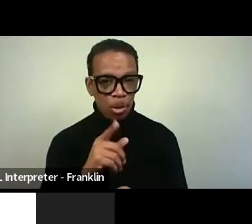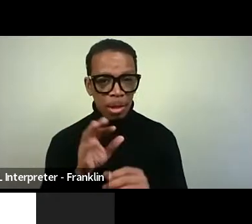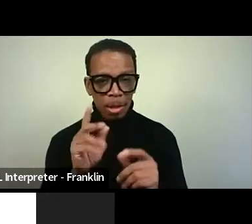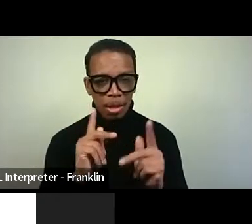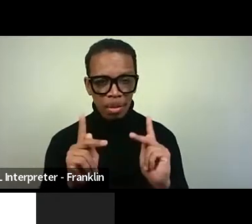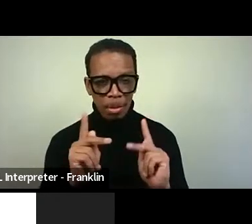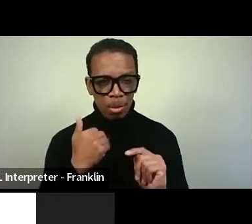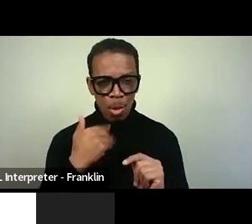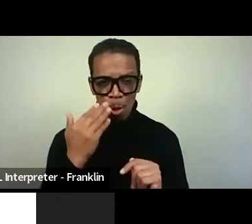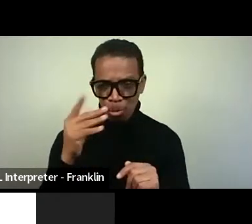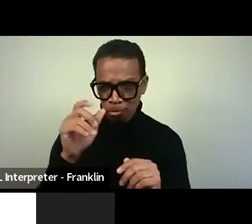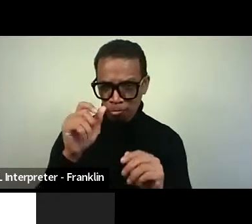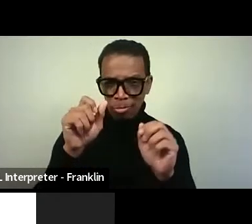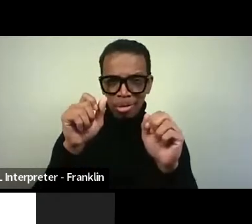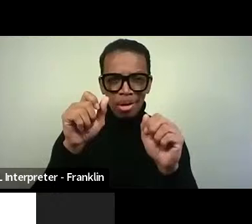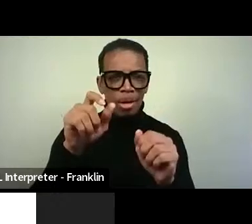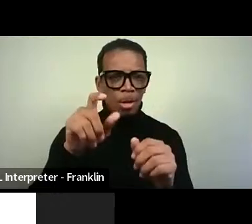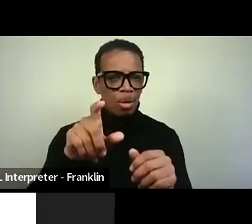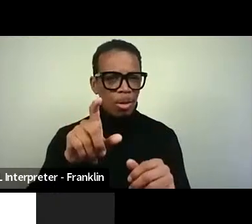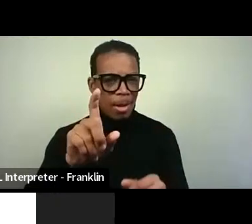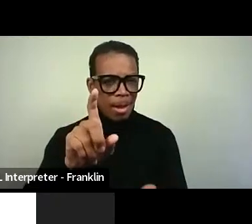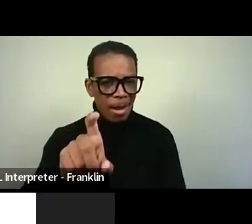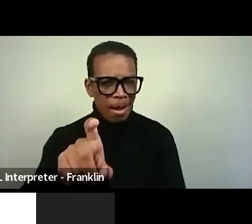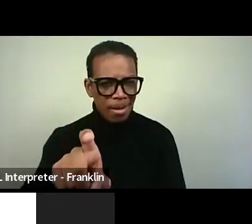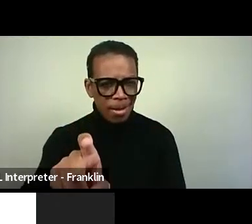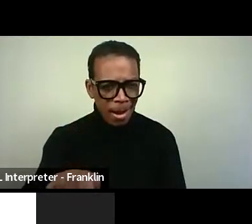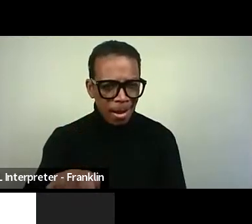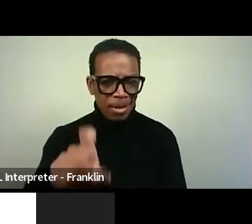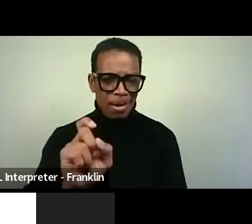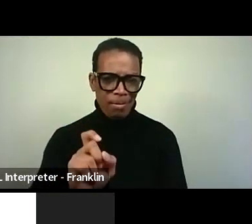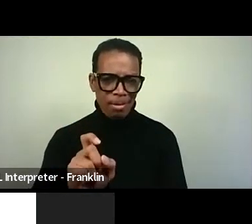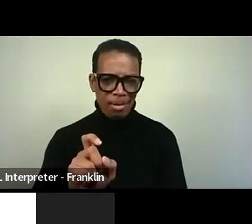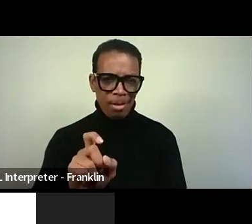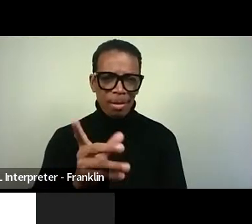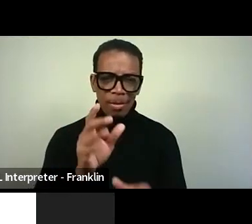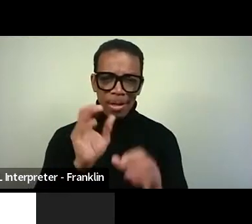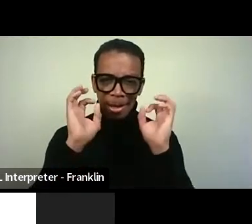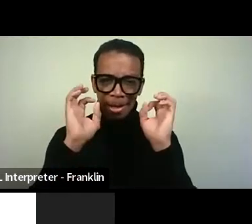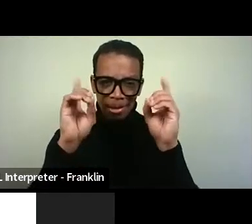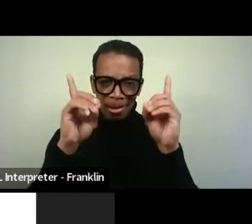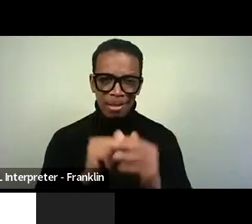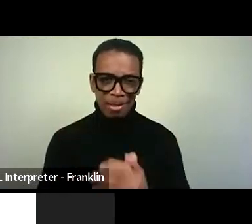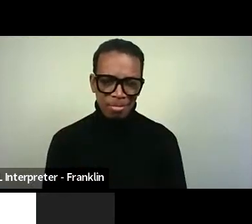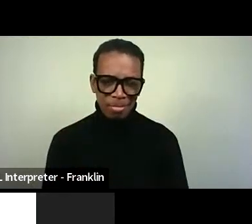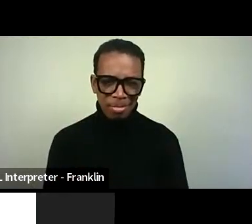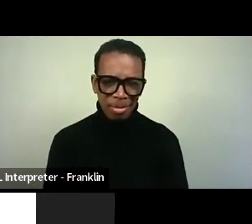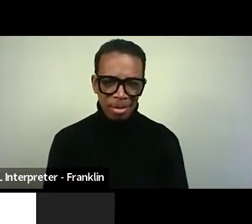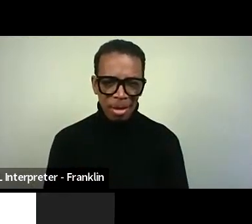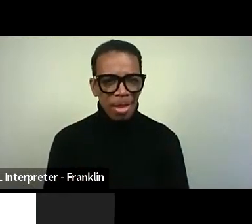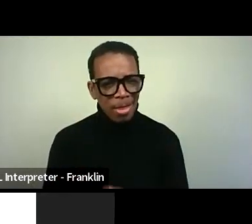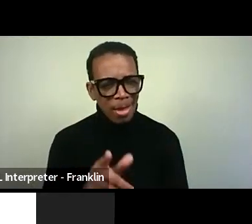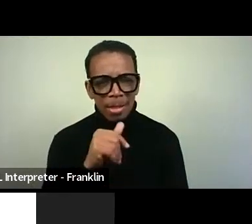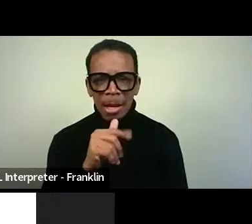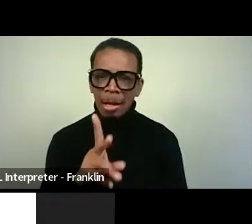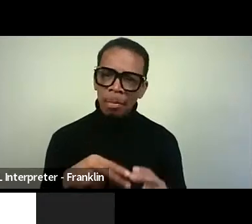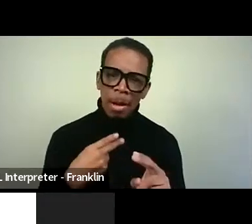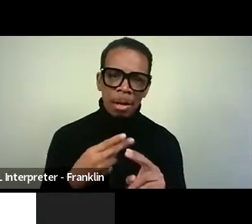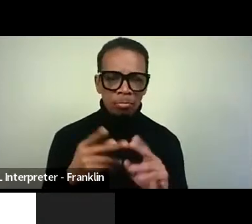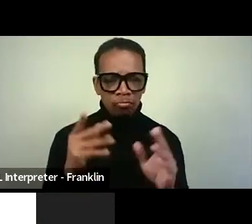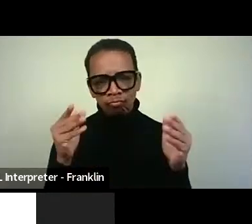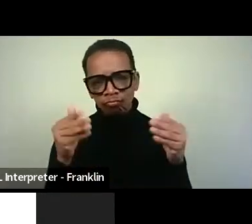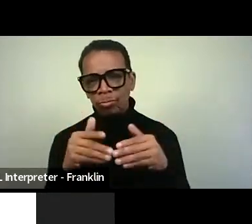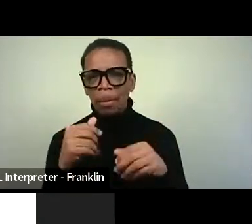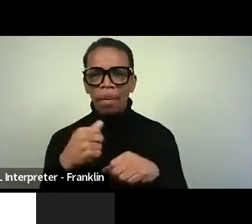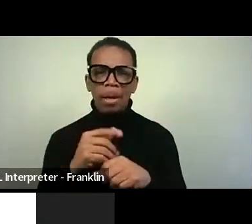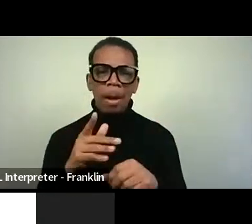people know that they have to have this education, that they have to understand that this is not about making